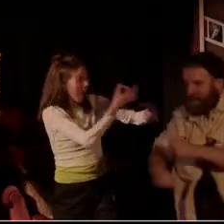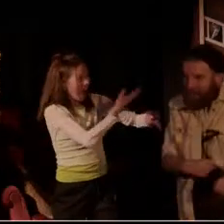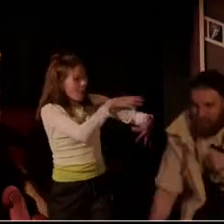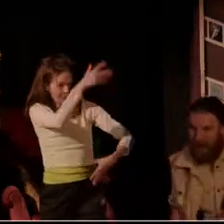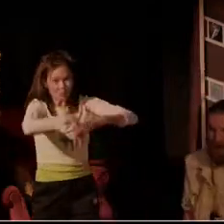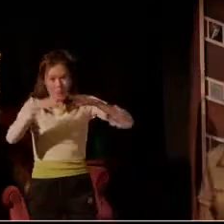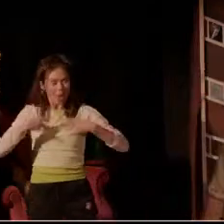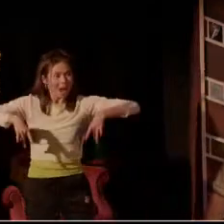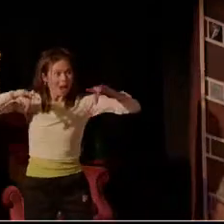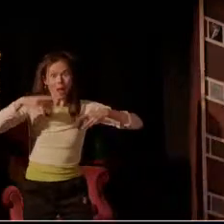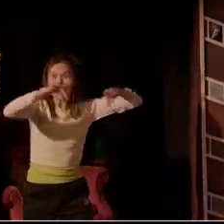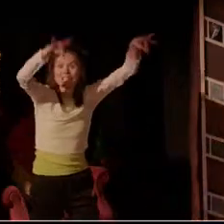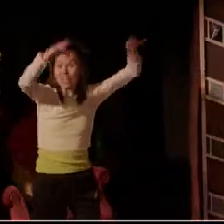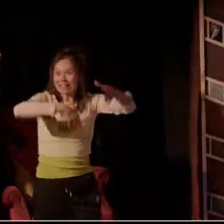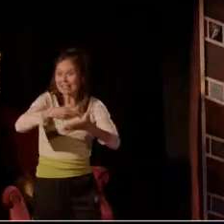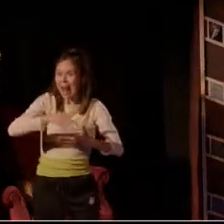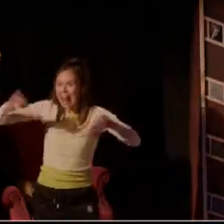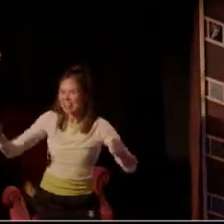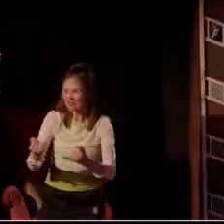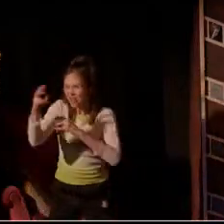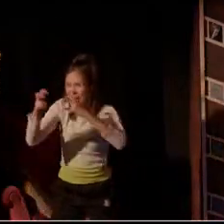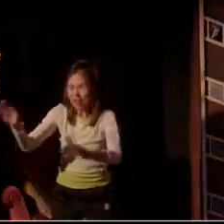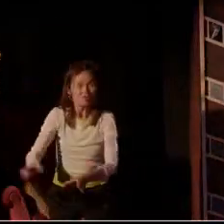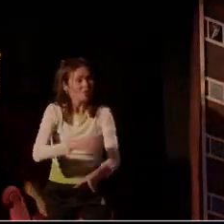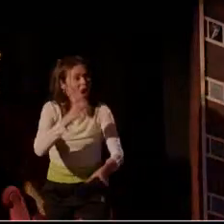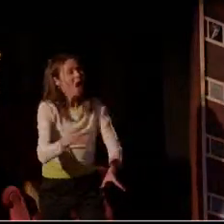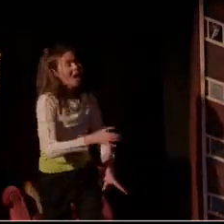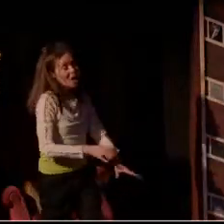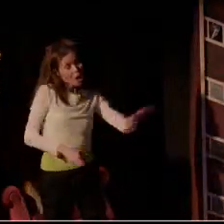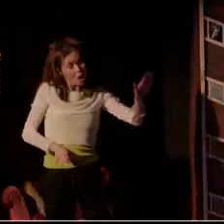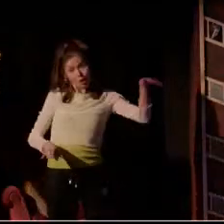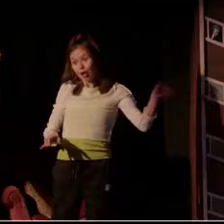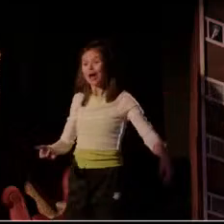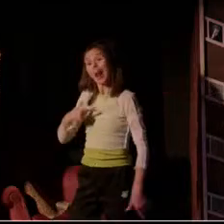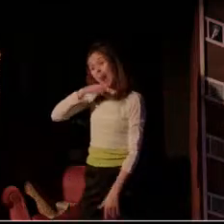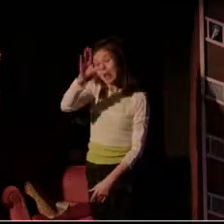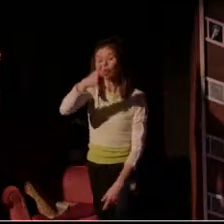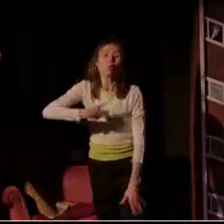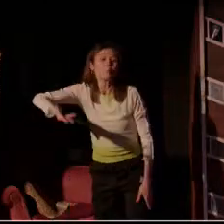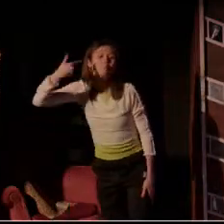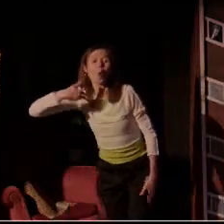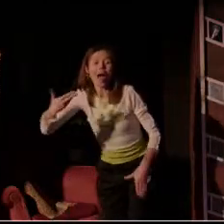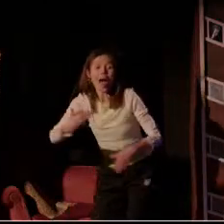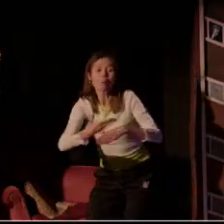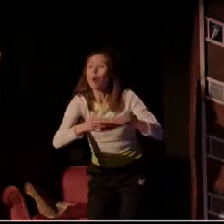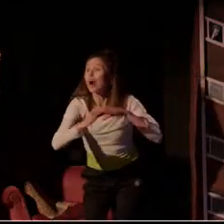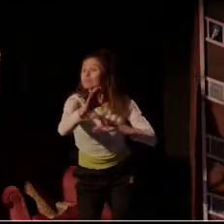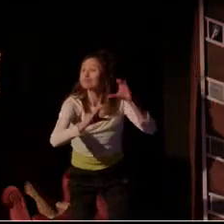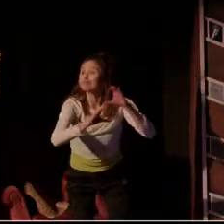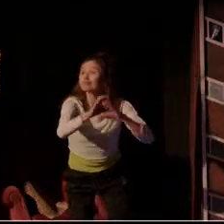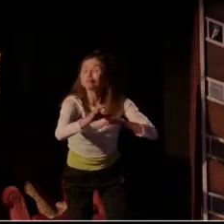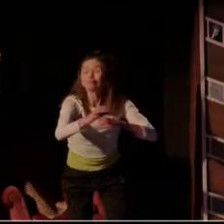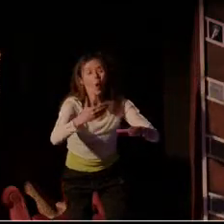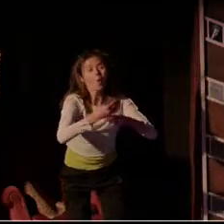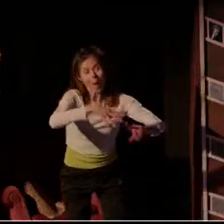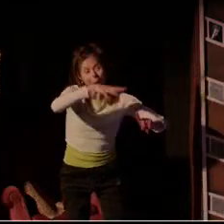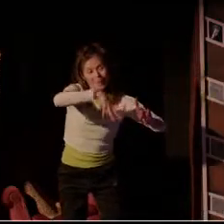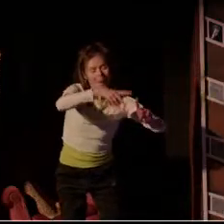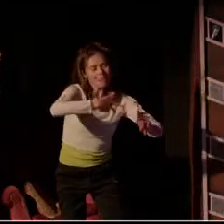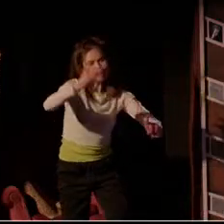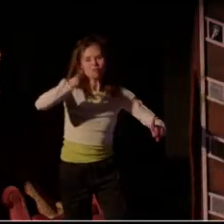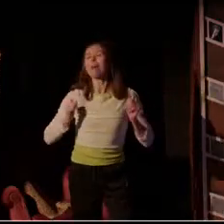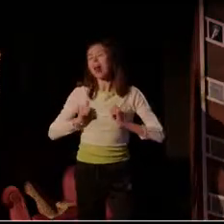drink and brawl. I used to work for Polixenes, and in my time I wore sharp